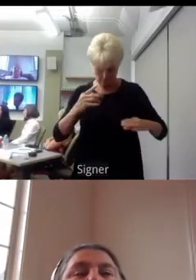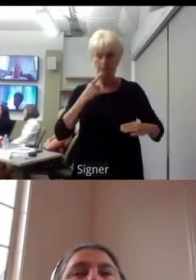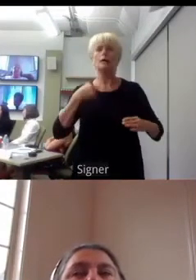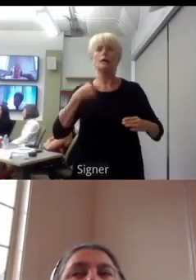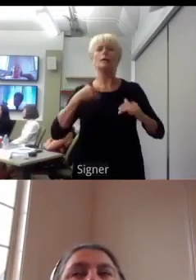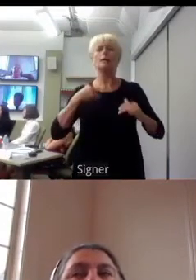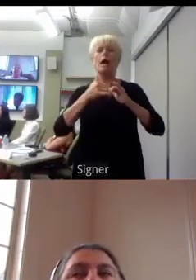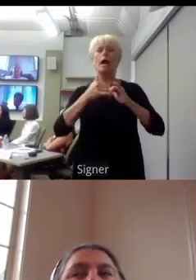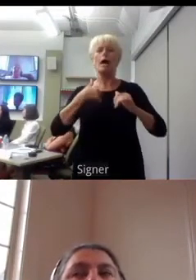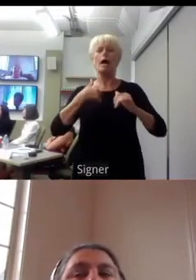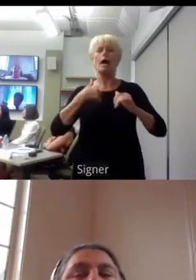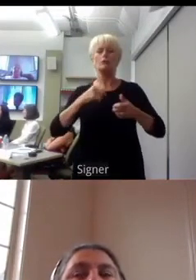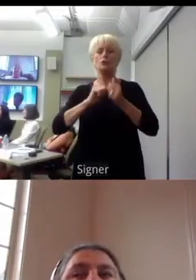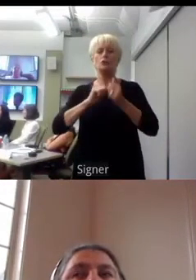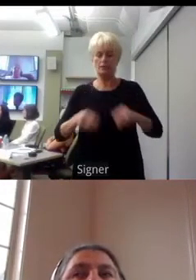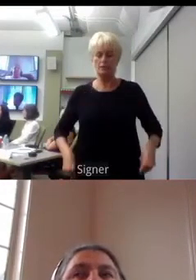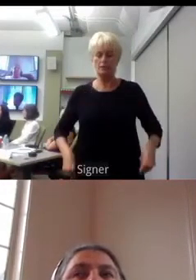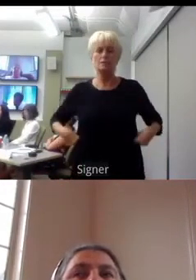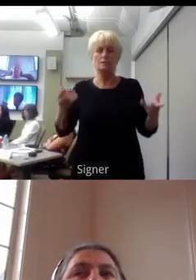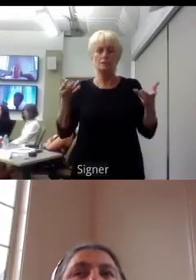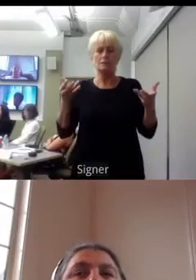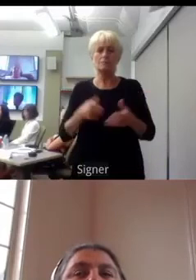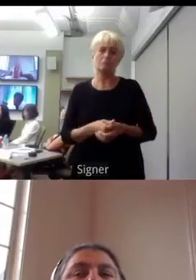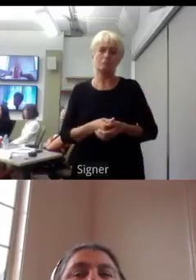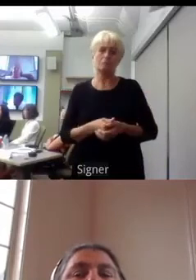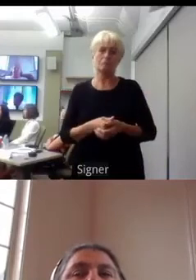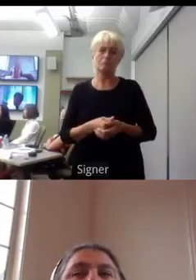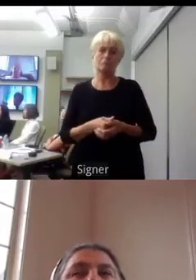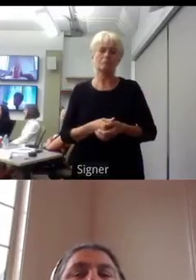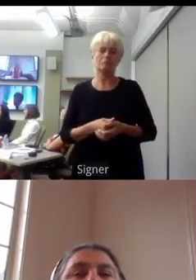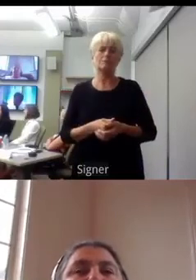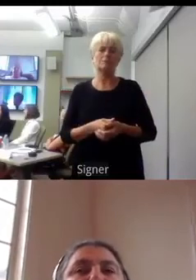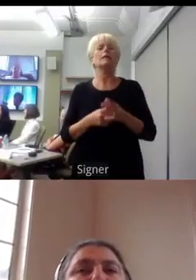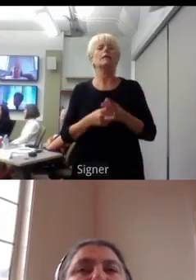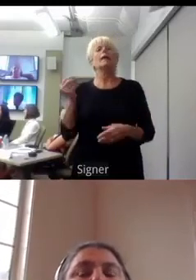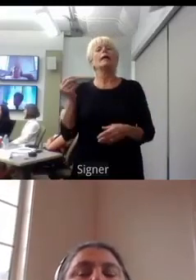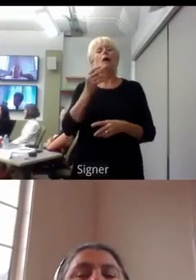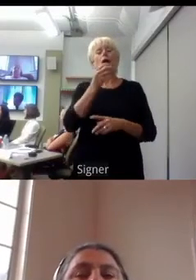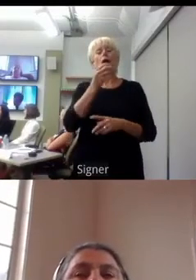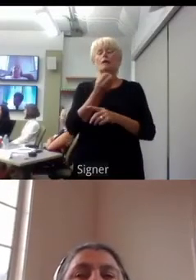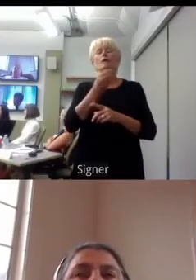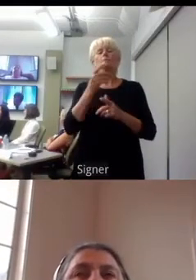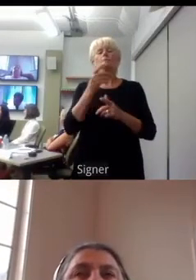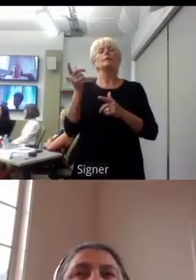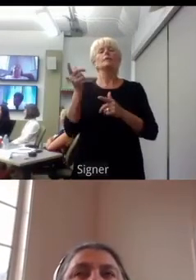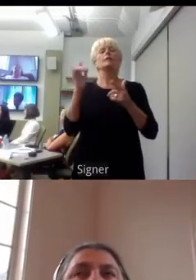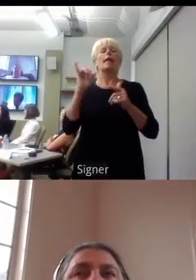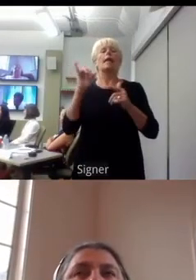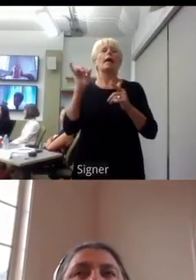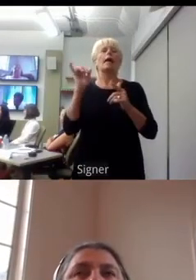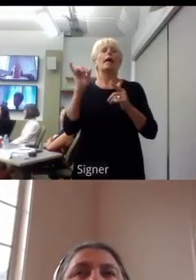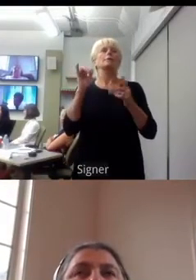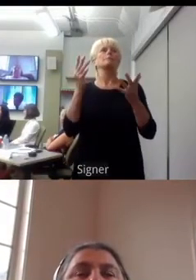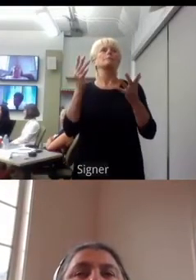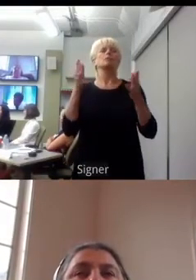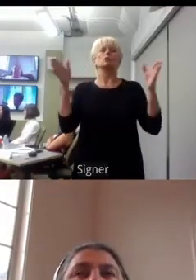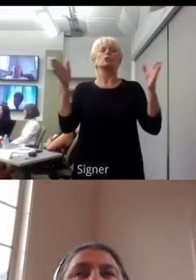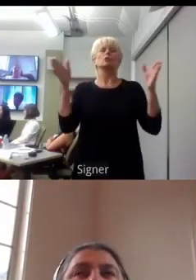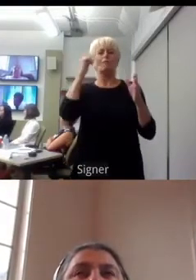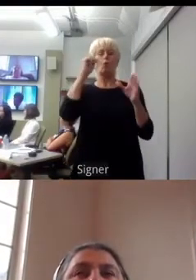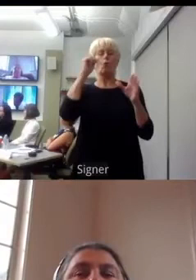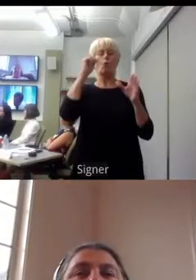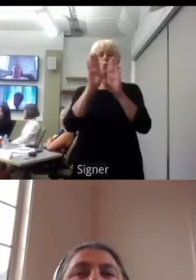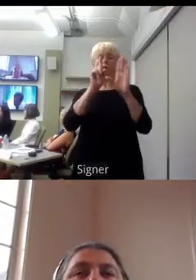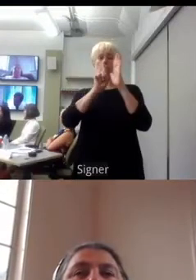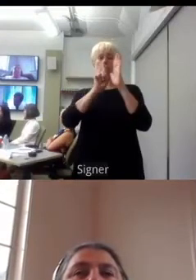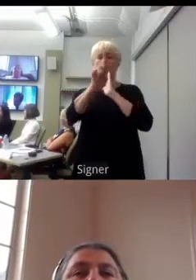Codes smaller dimensions. So, for example, the clear width for a door, the path of travel, and